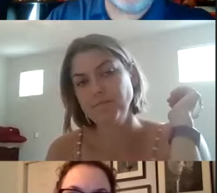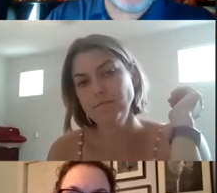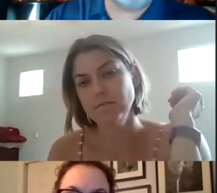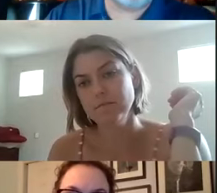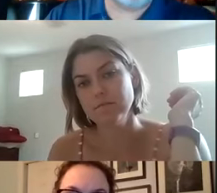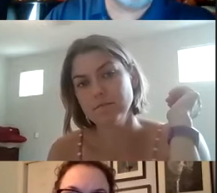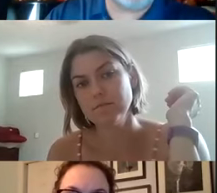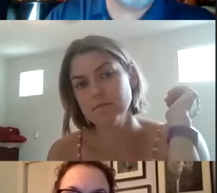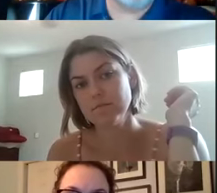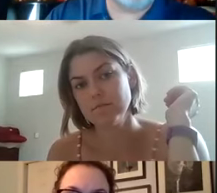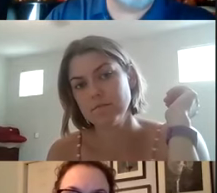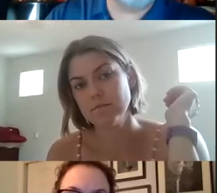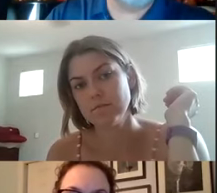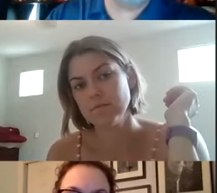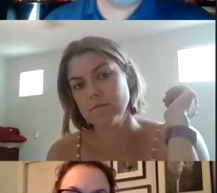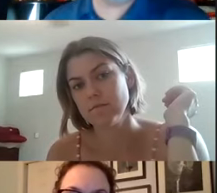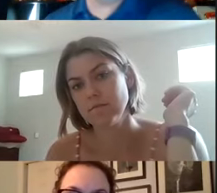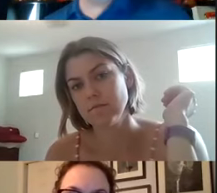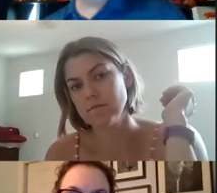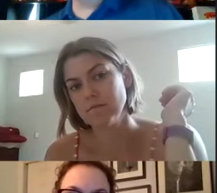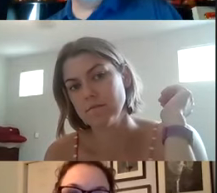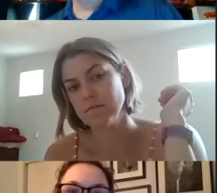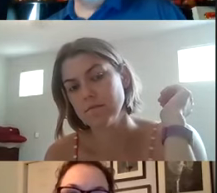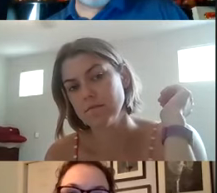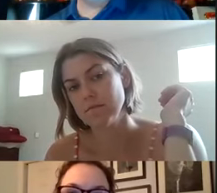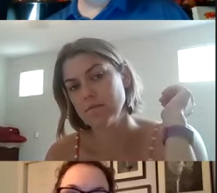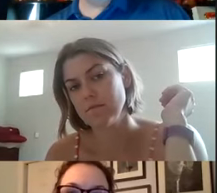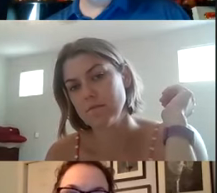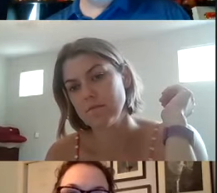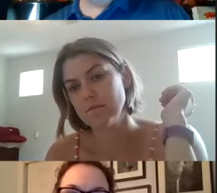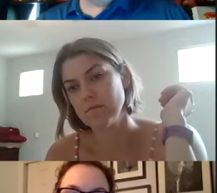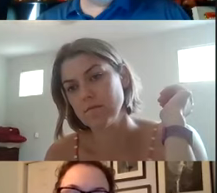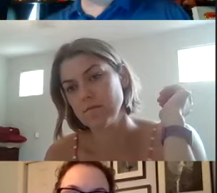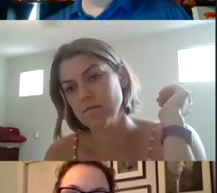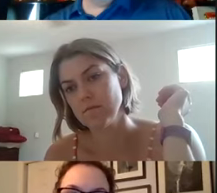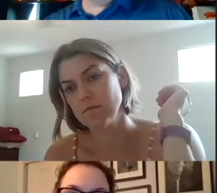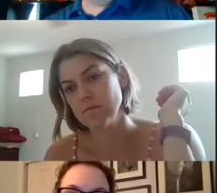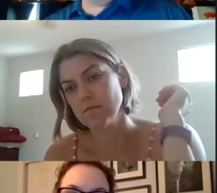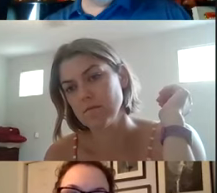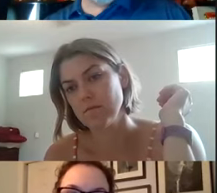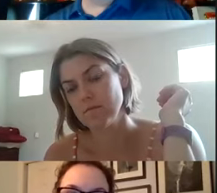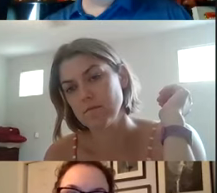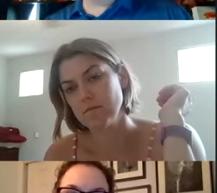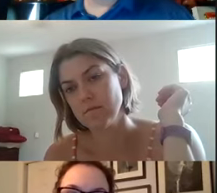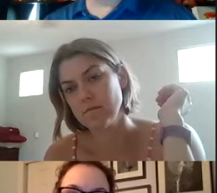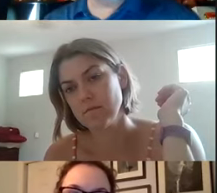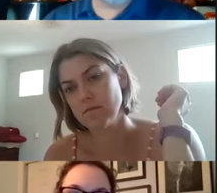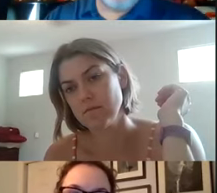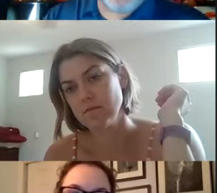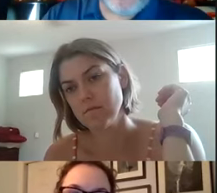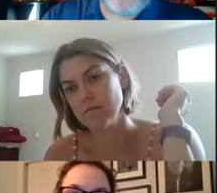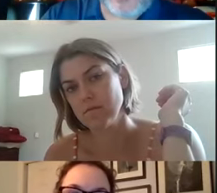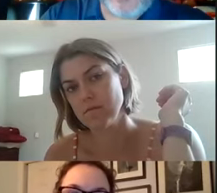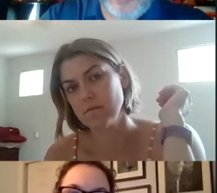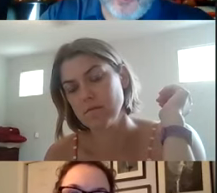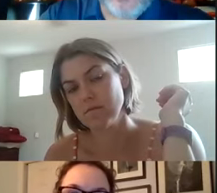again, we'll put an asterisk next to that because I would have to give you some table for that. Absolutely, you could do that. And in fact, should you also